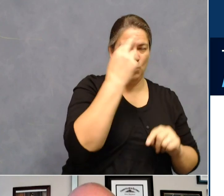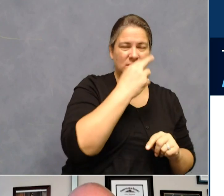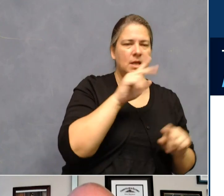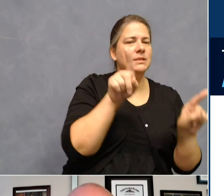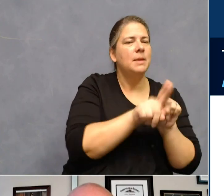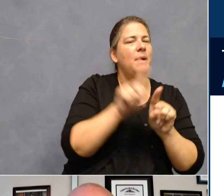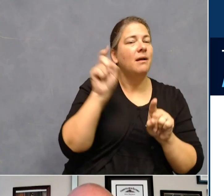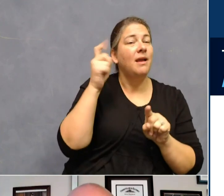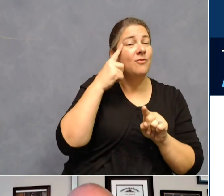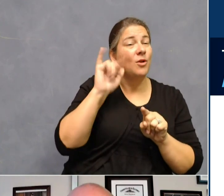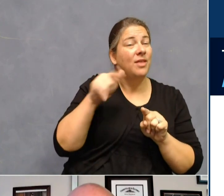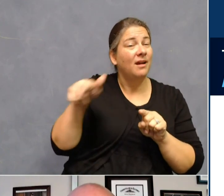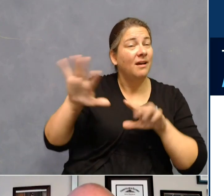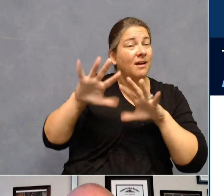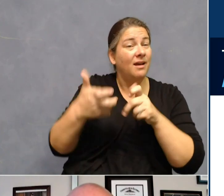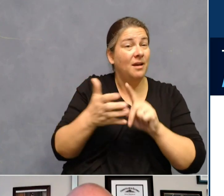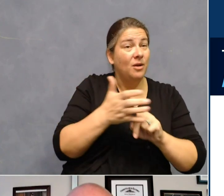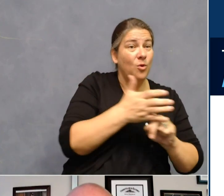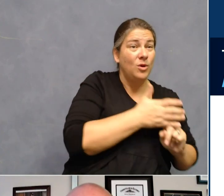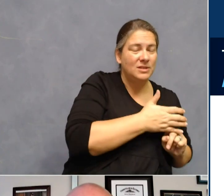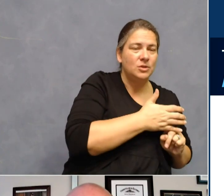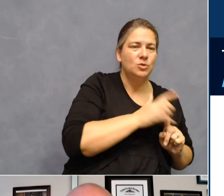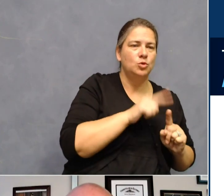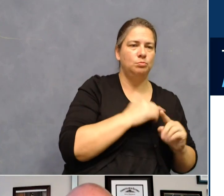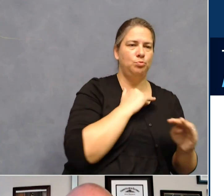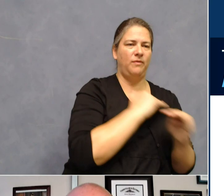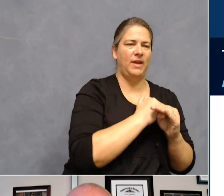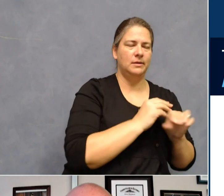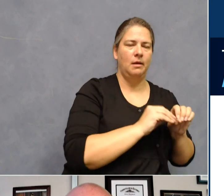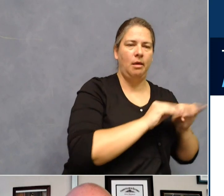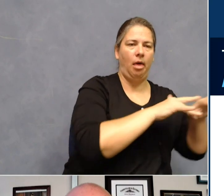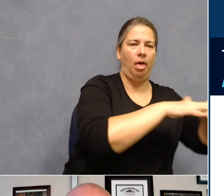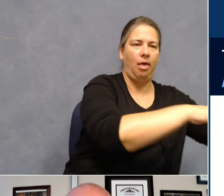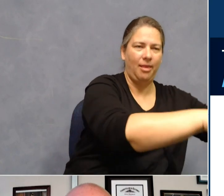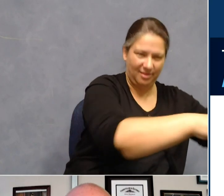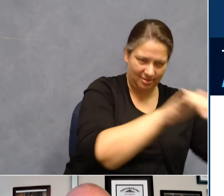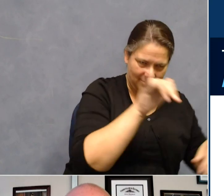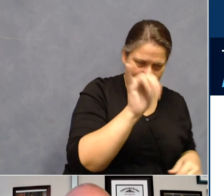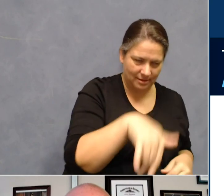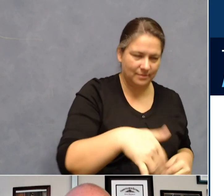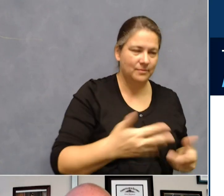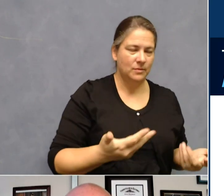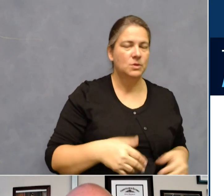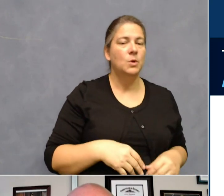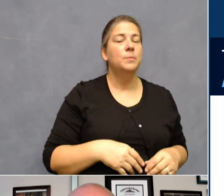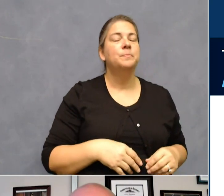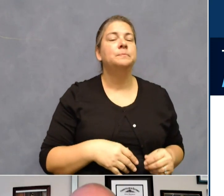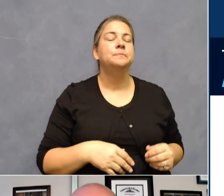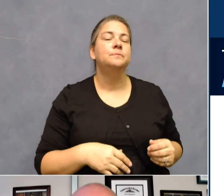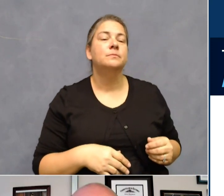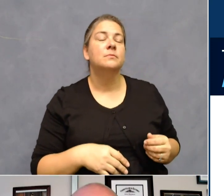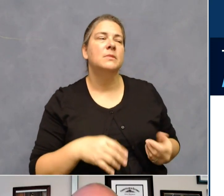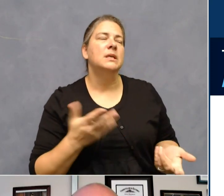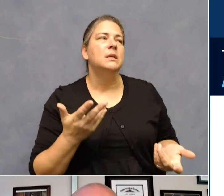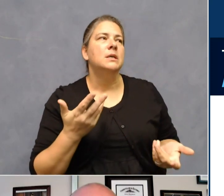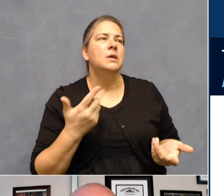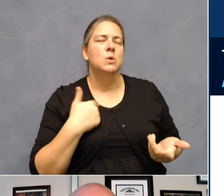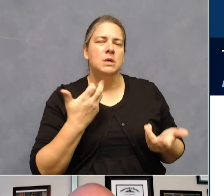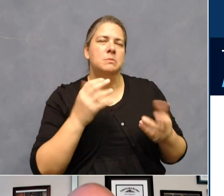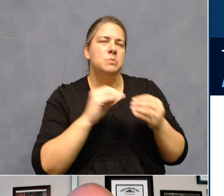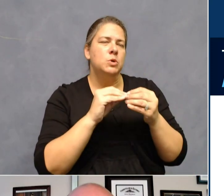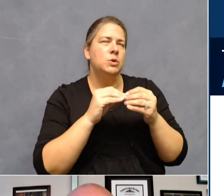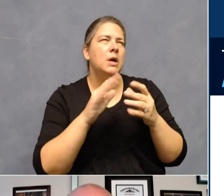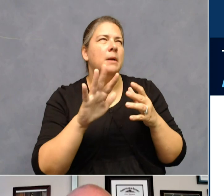enough people? So I'll give you some simple math numbers to make this more real. If we test 20 people and